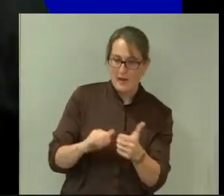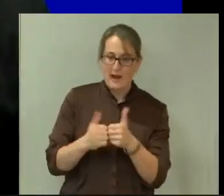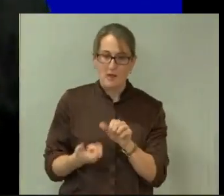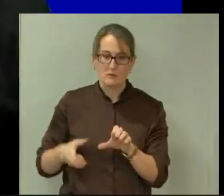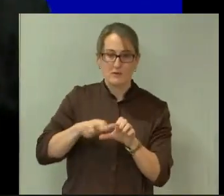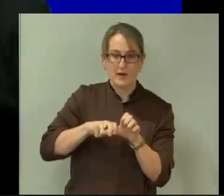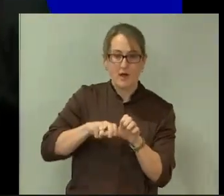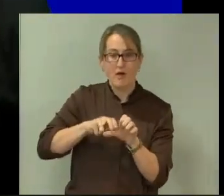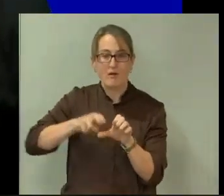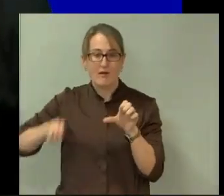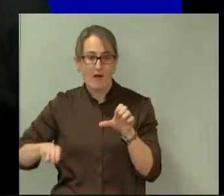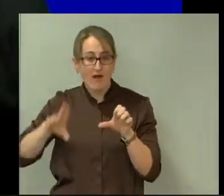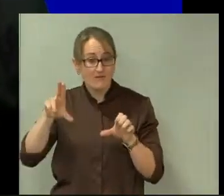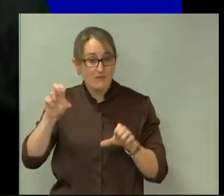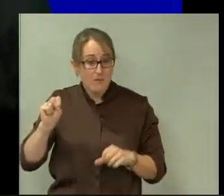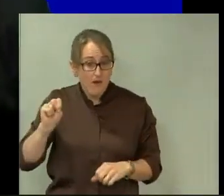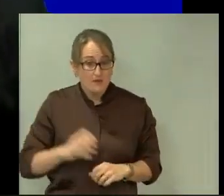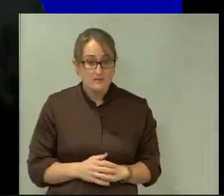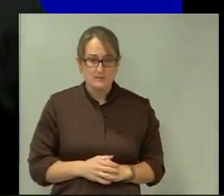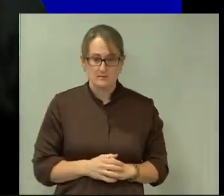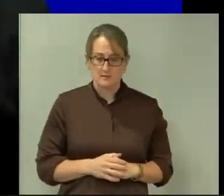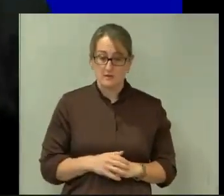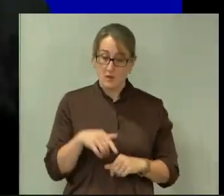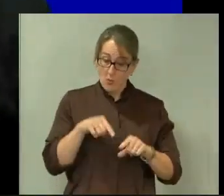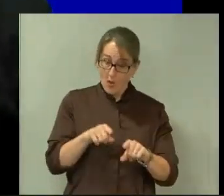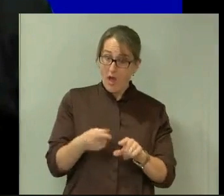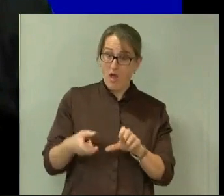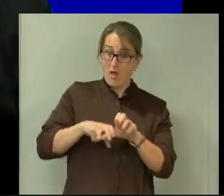bus, how to act while you're on the bus.